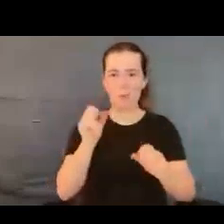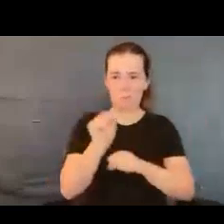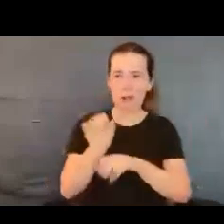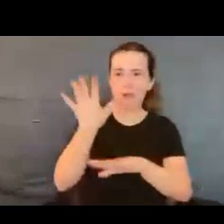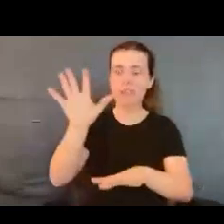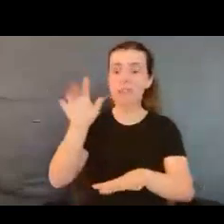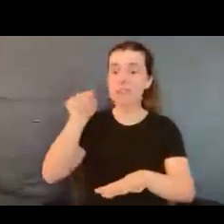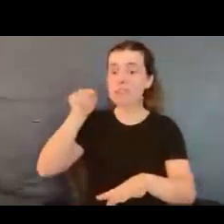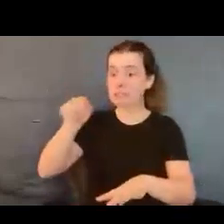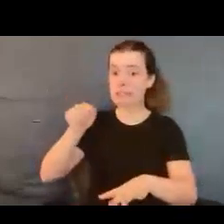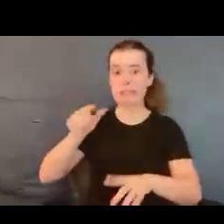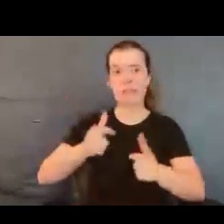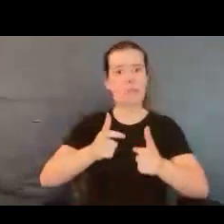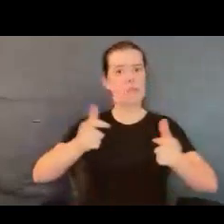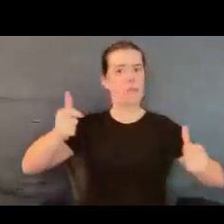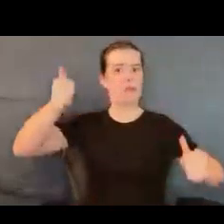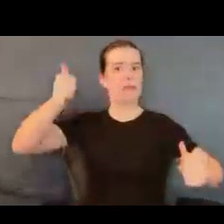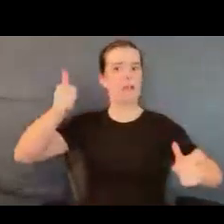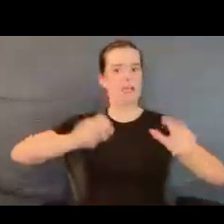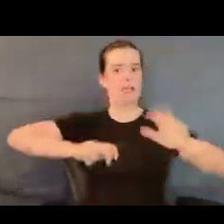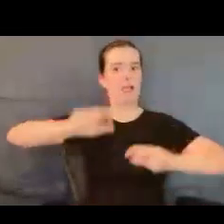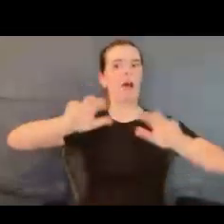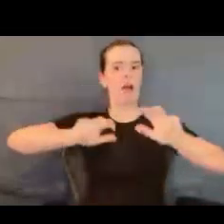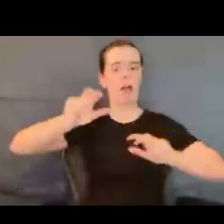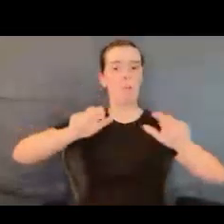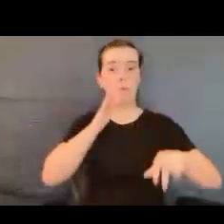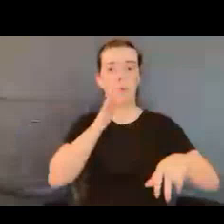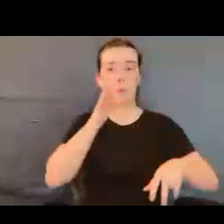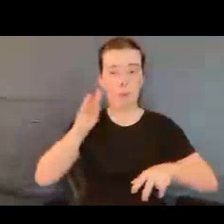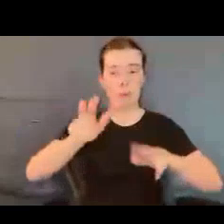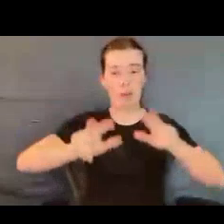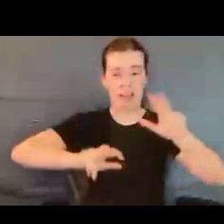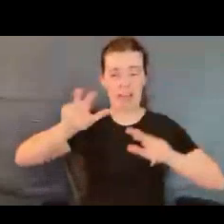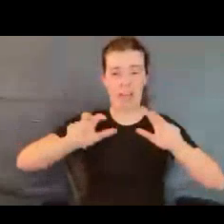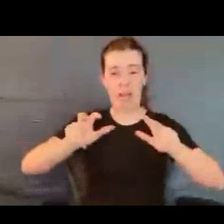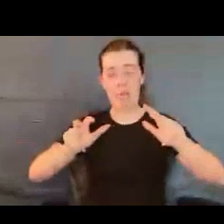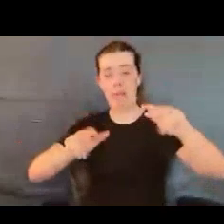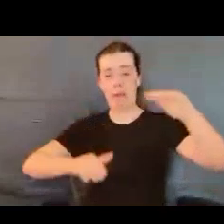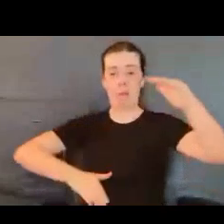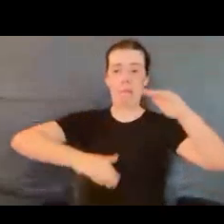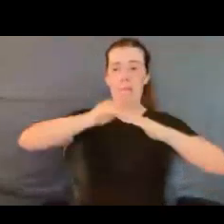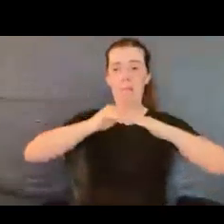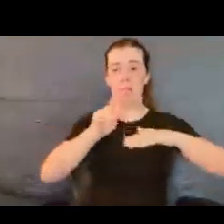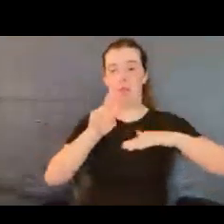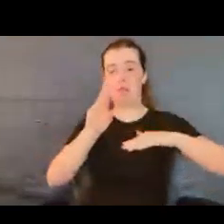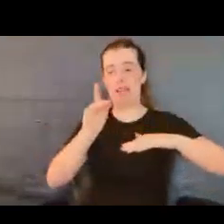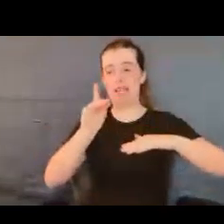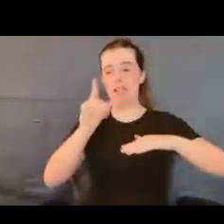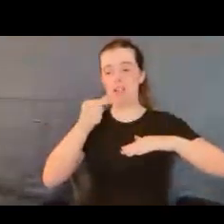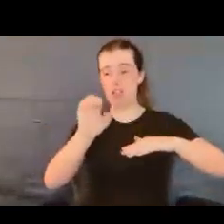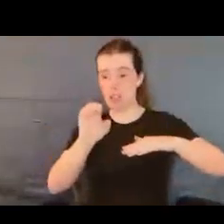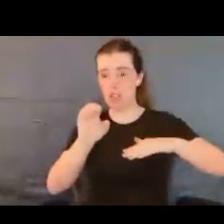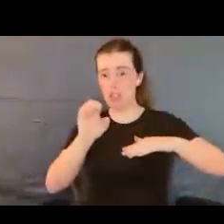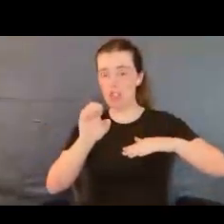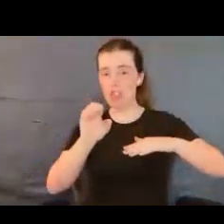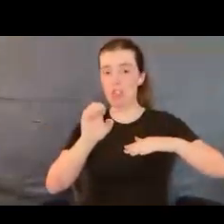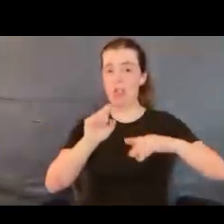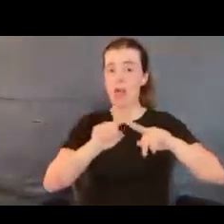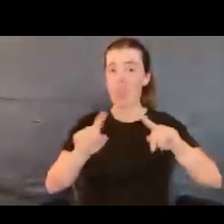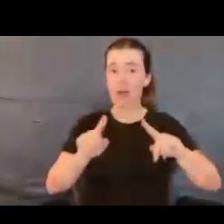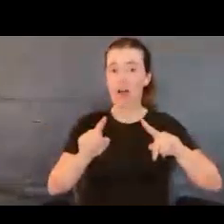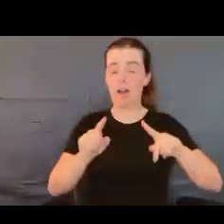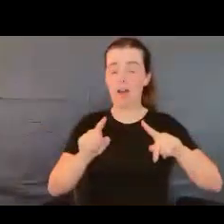biggest climb, and one thing I want to call out in this section is that you will climb up to that ridge line, and you can see the ridge up to Mount Baldy, but you will actually descend a